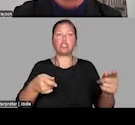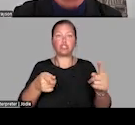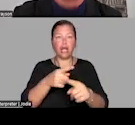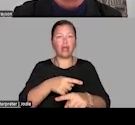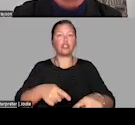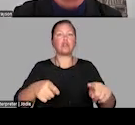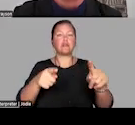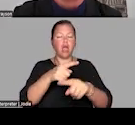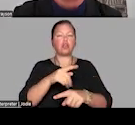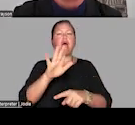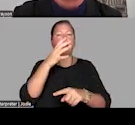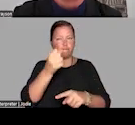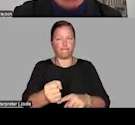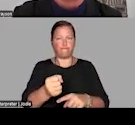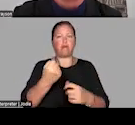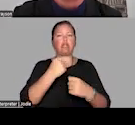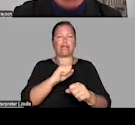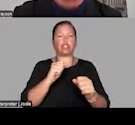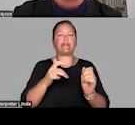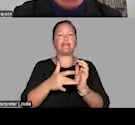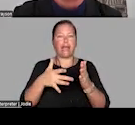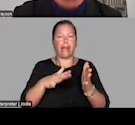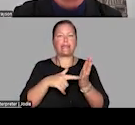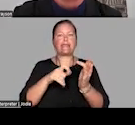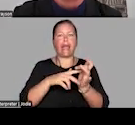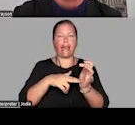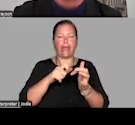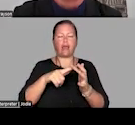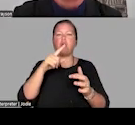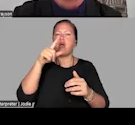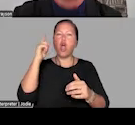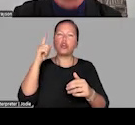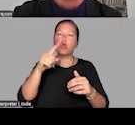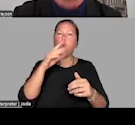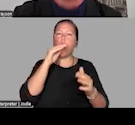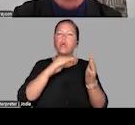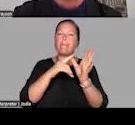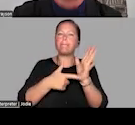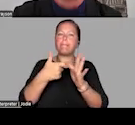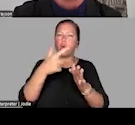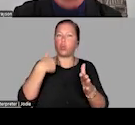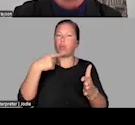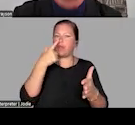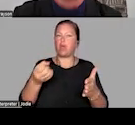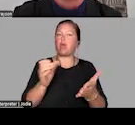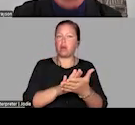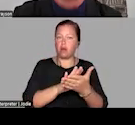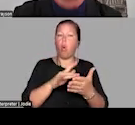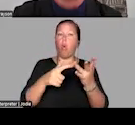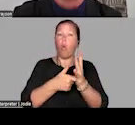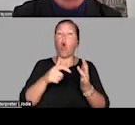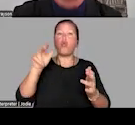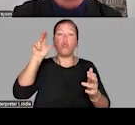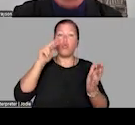number of protection techniques. People have heard about watermarking. We can inject watermarks, including noise, into our